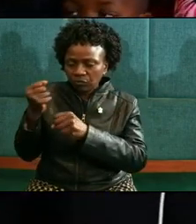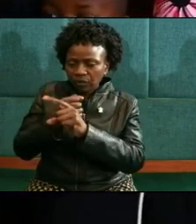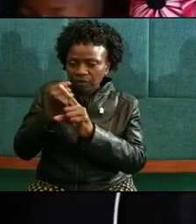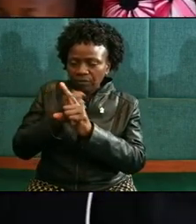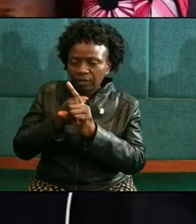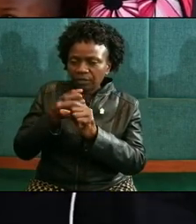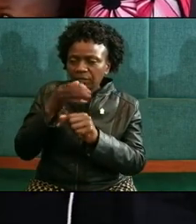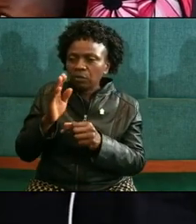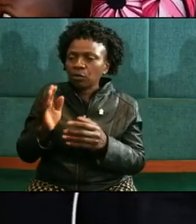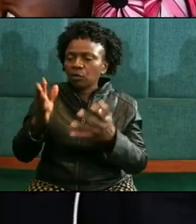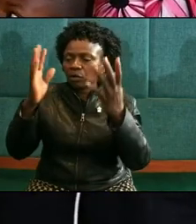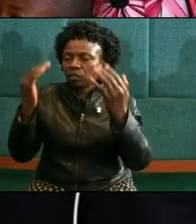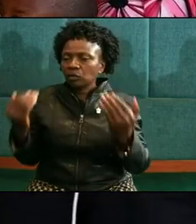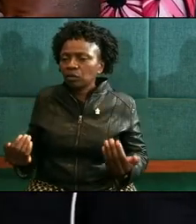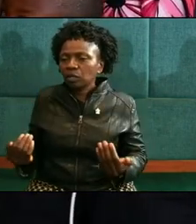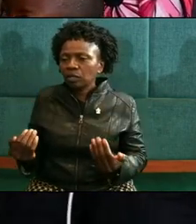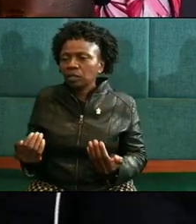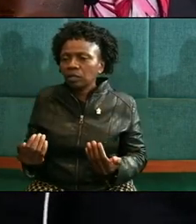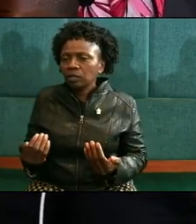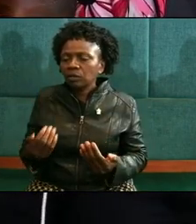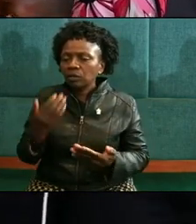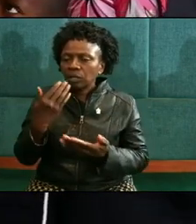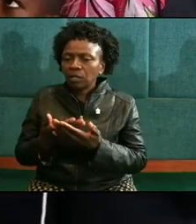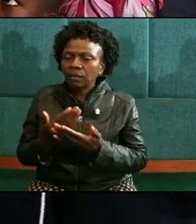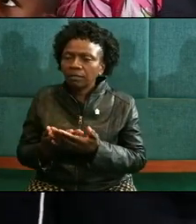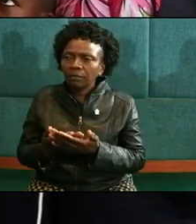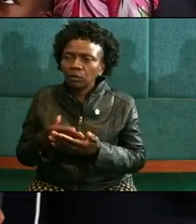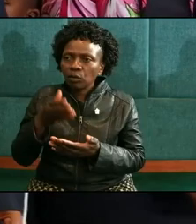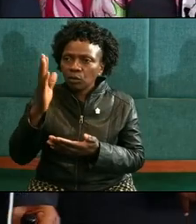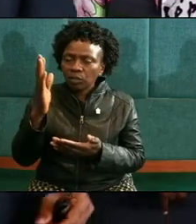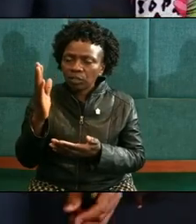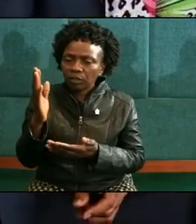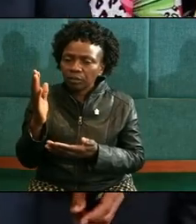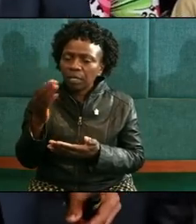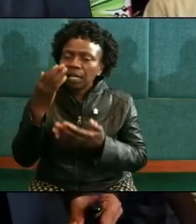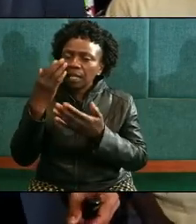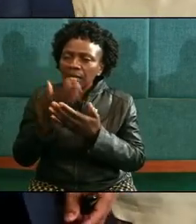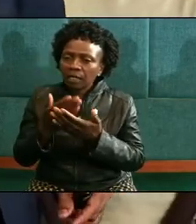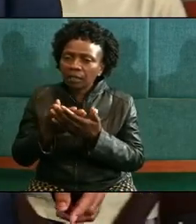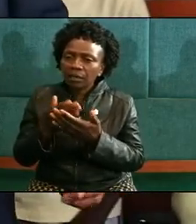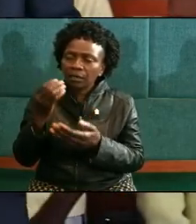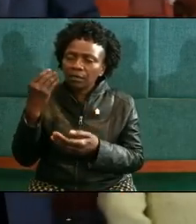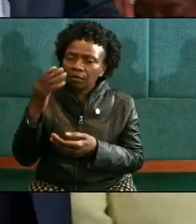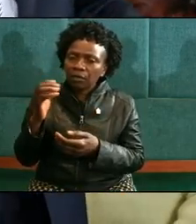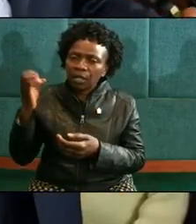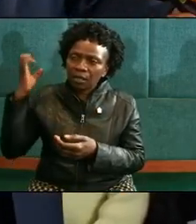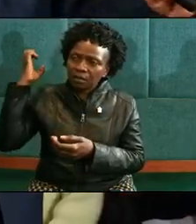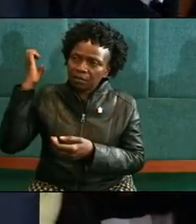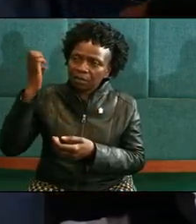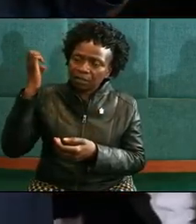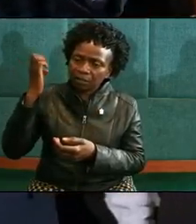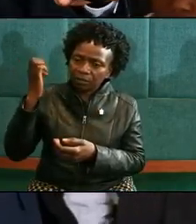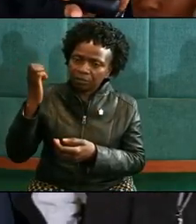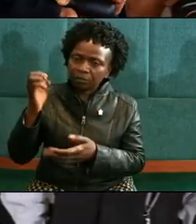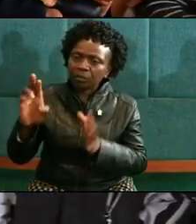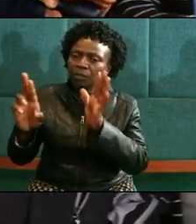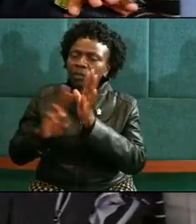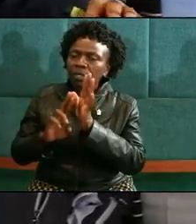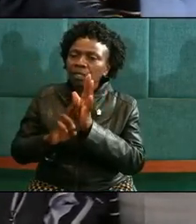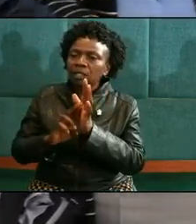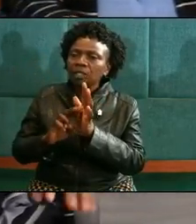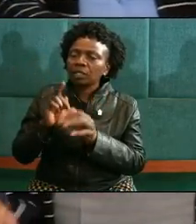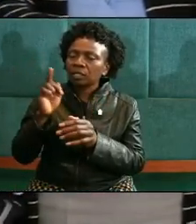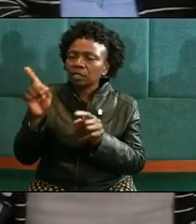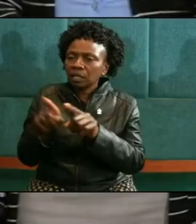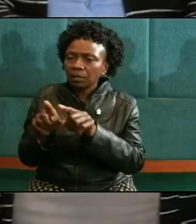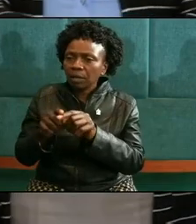thanks for the ministry of Evangelist Ebsen, who presented such powerful message